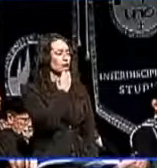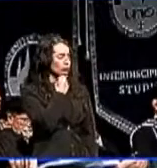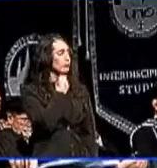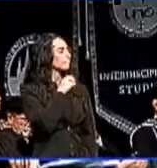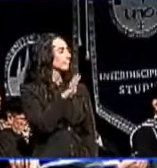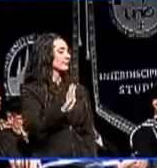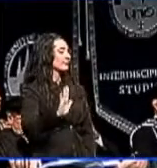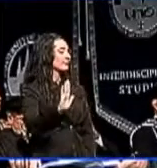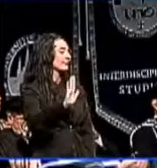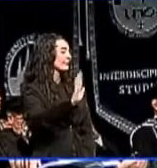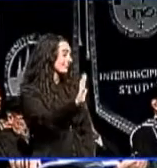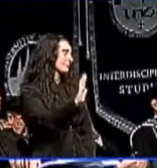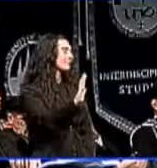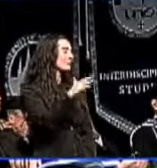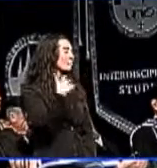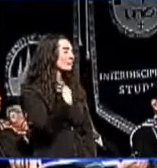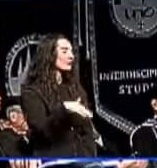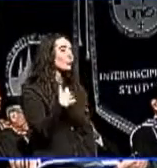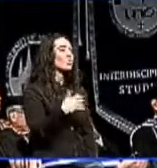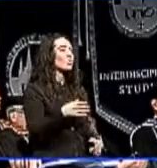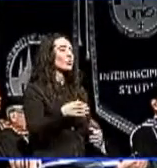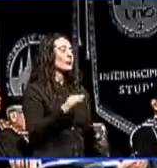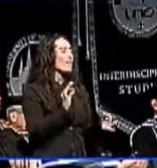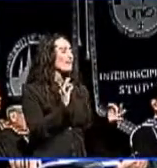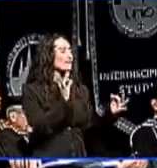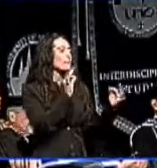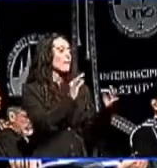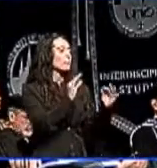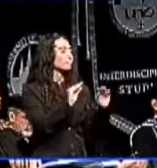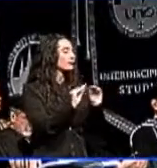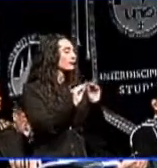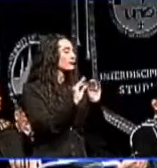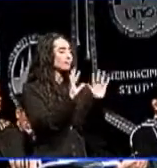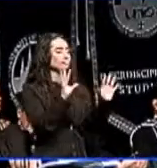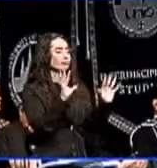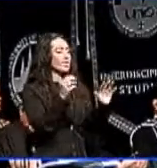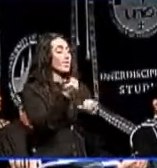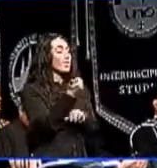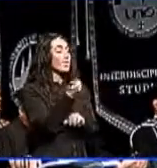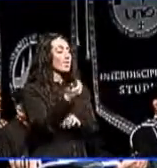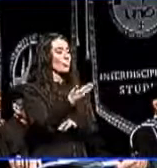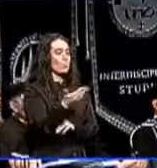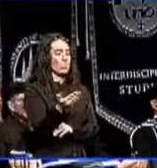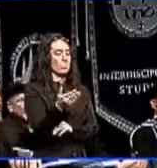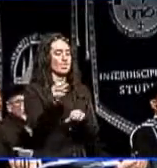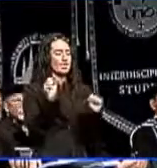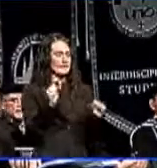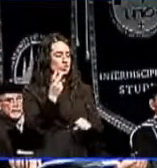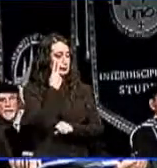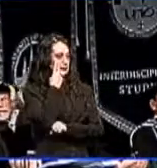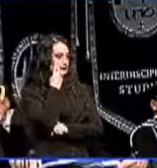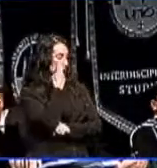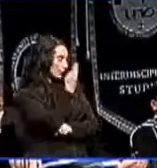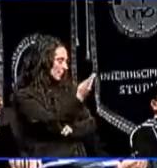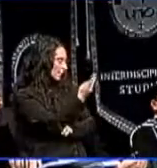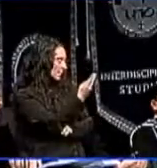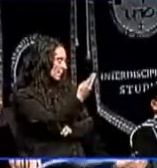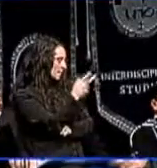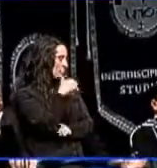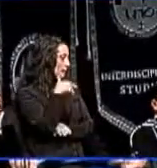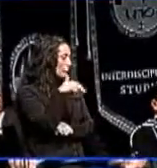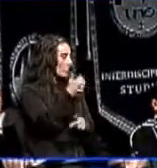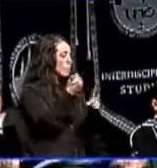2013, and it is perfectly clear to anyone who can see, walk, listen,